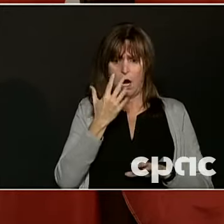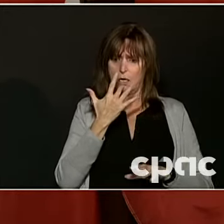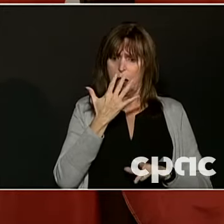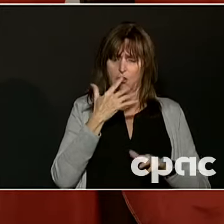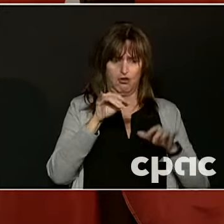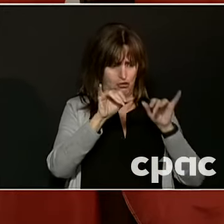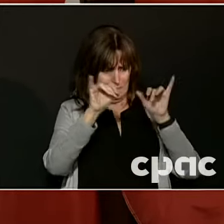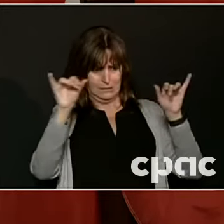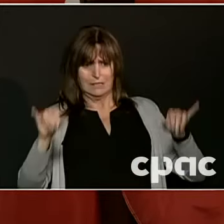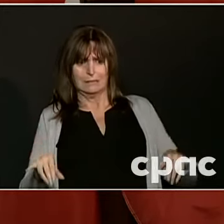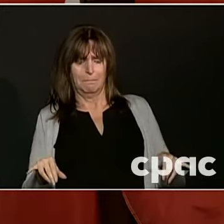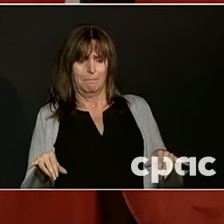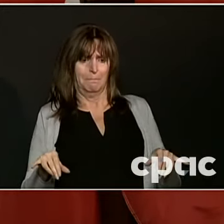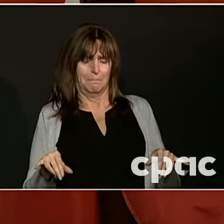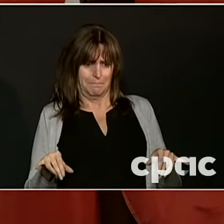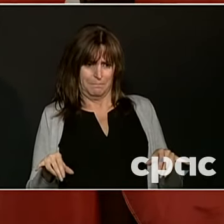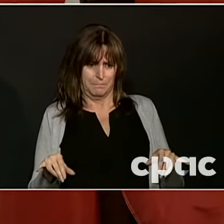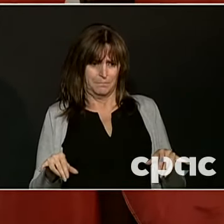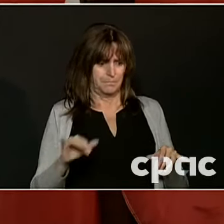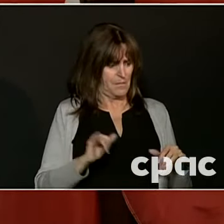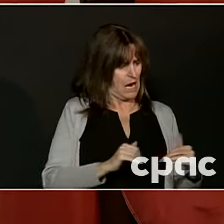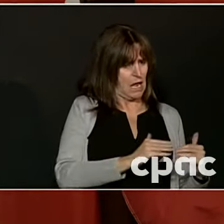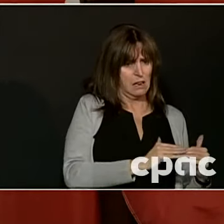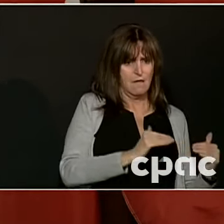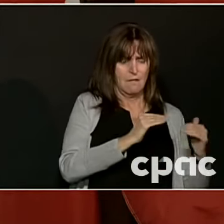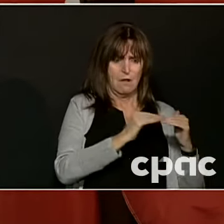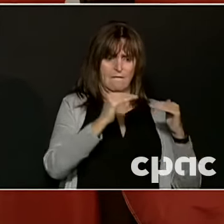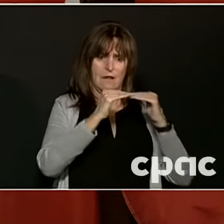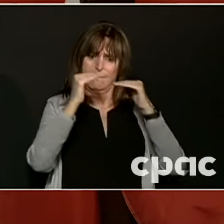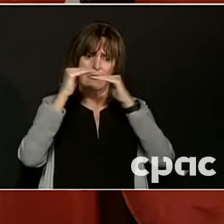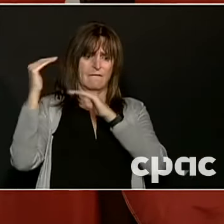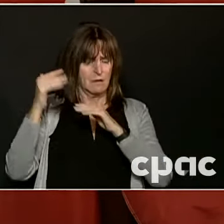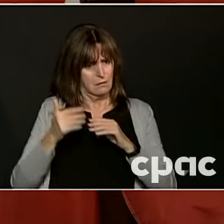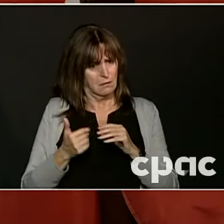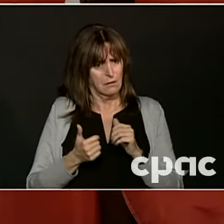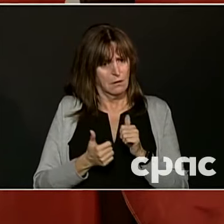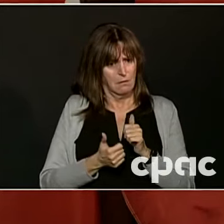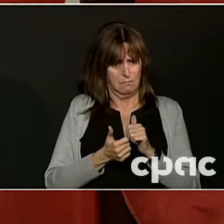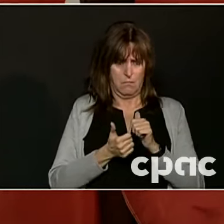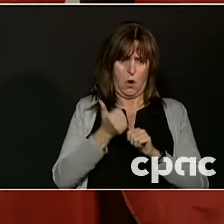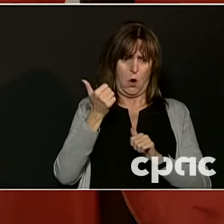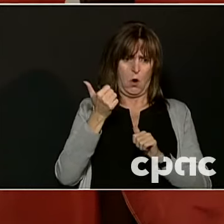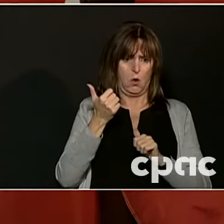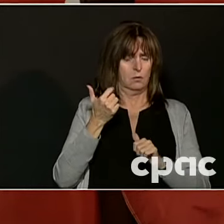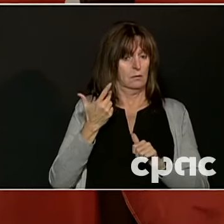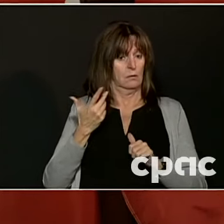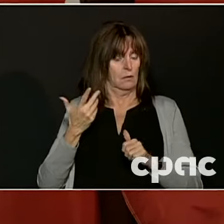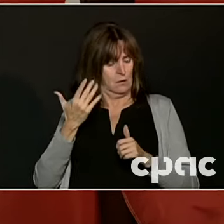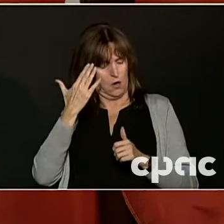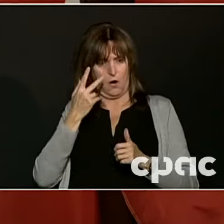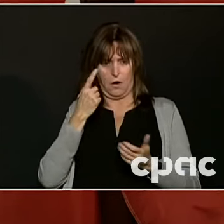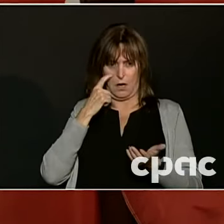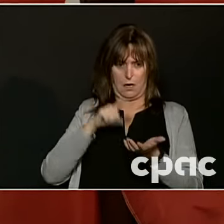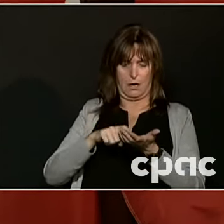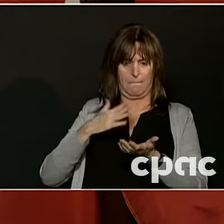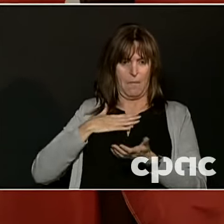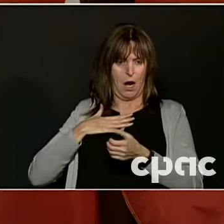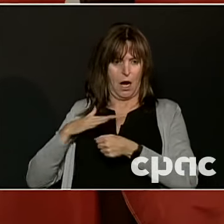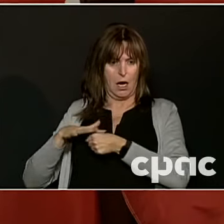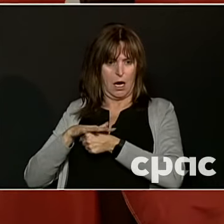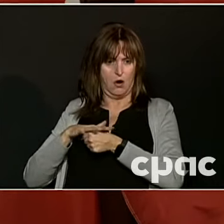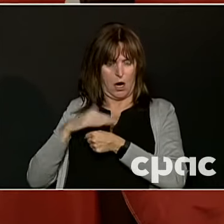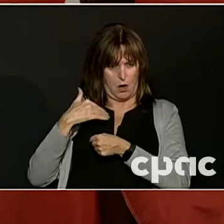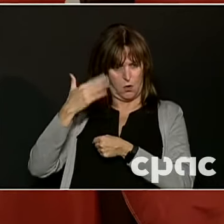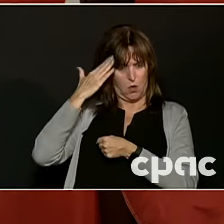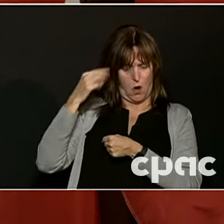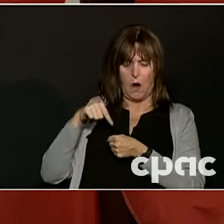visual saying, oh, we have a problem here, and we've gone now from this to this. This is a problem. The actual detail about the